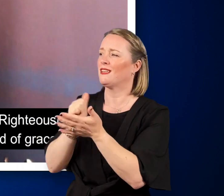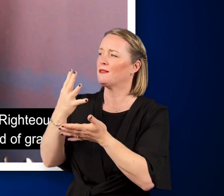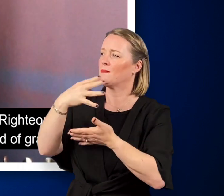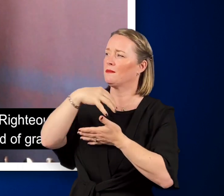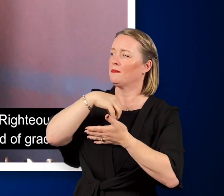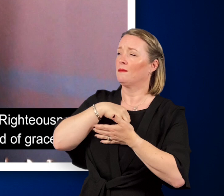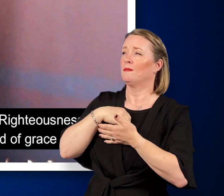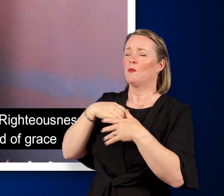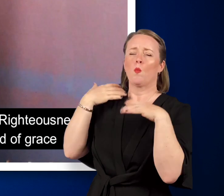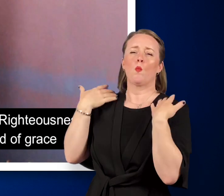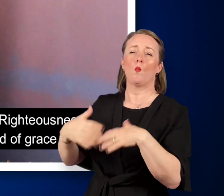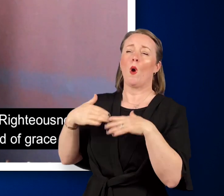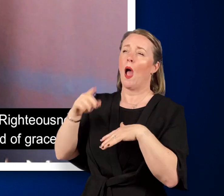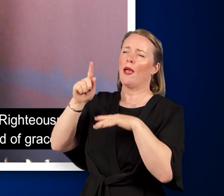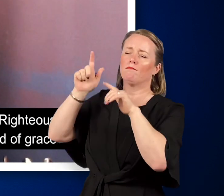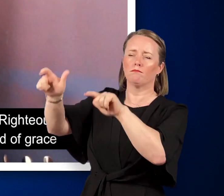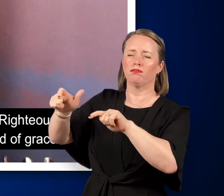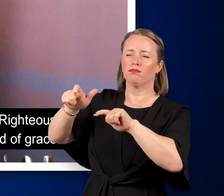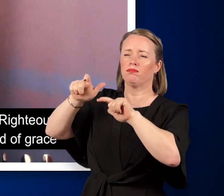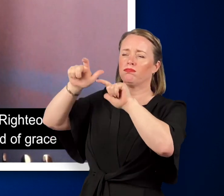righteousness, the great